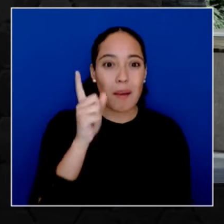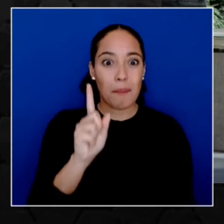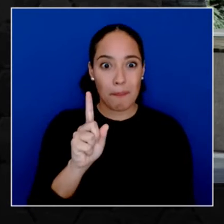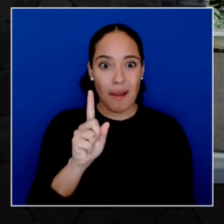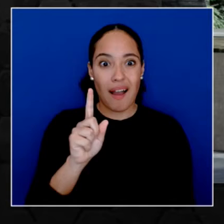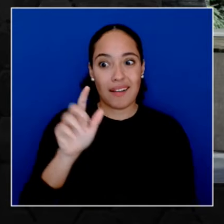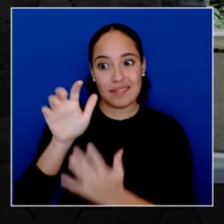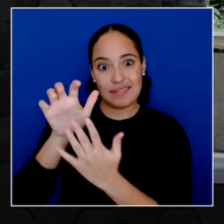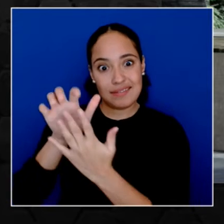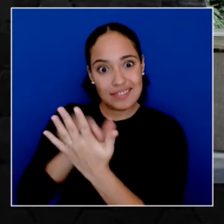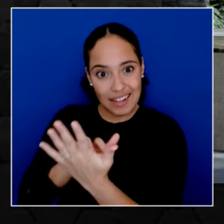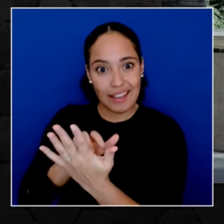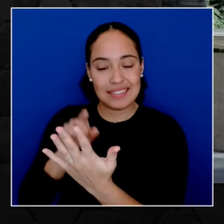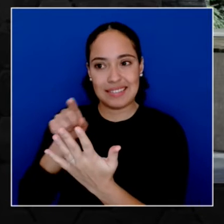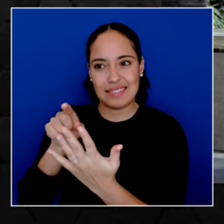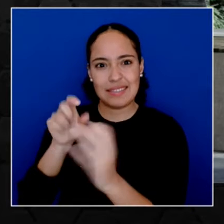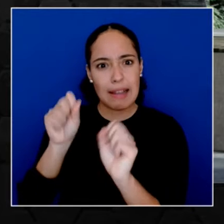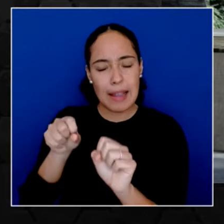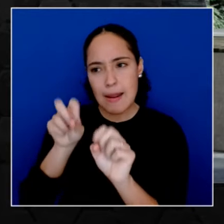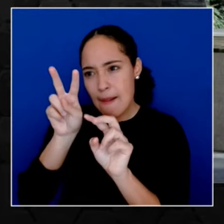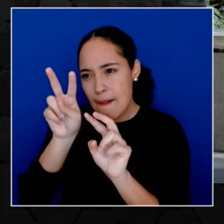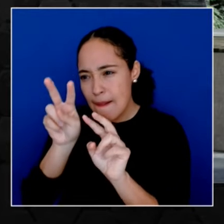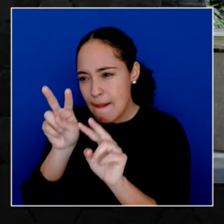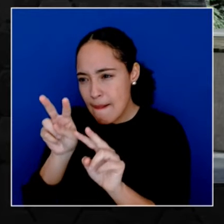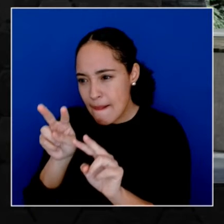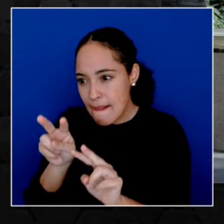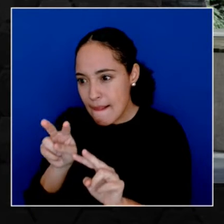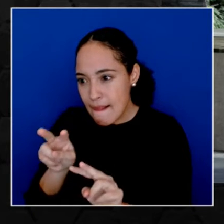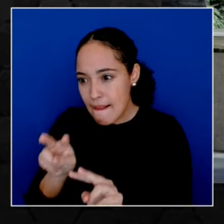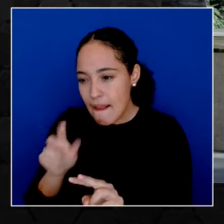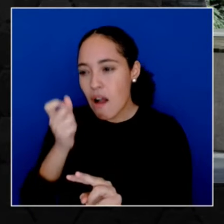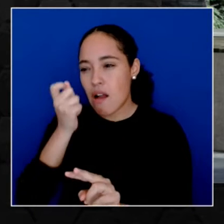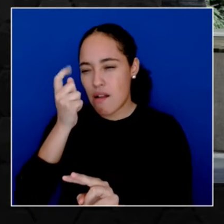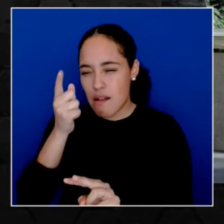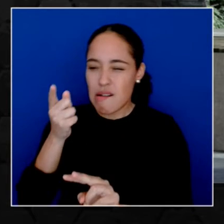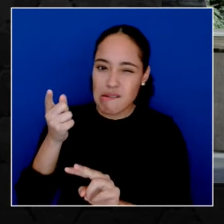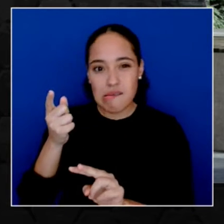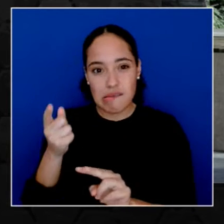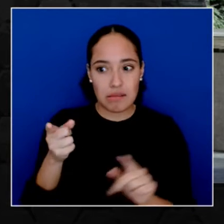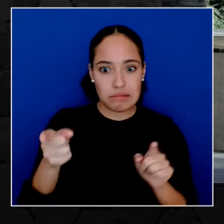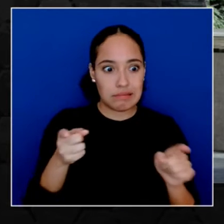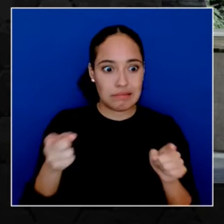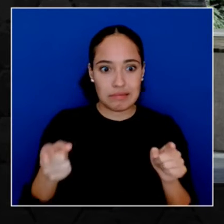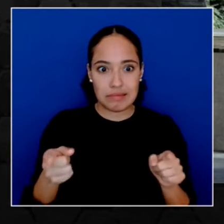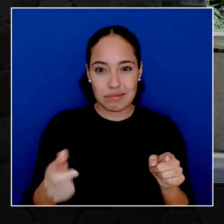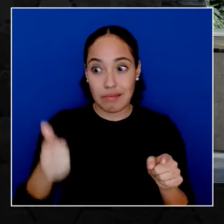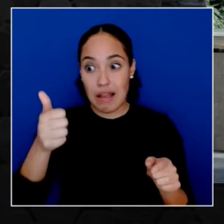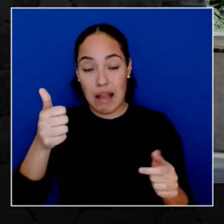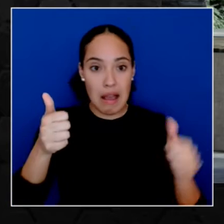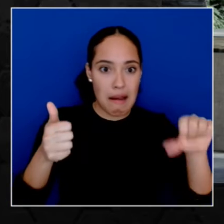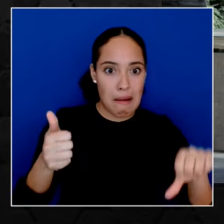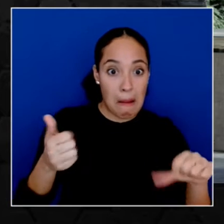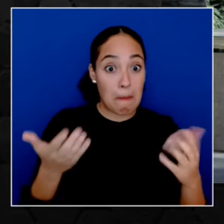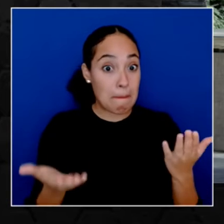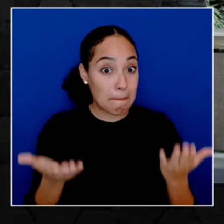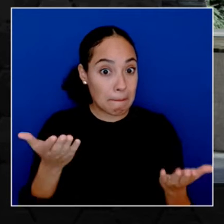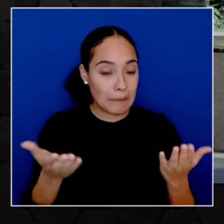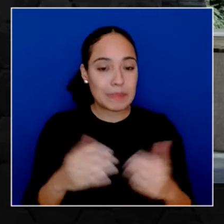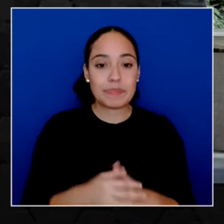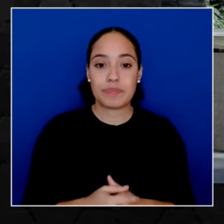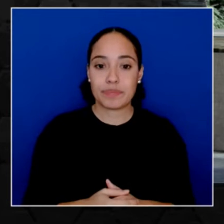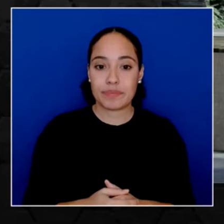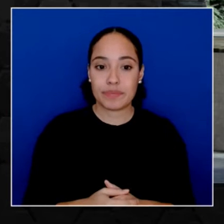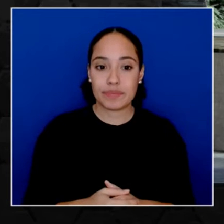wonder, like, how does this work in academia? Can Microsoft Learn course, for example, be used